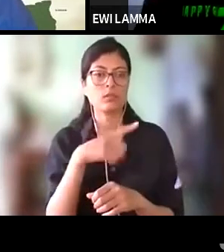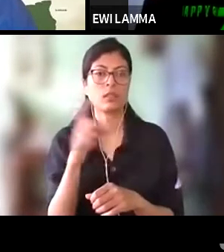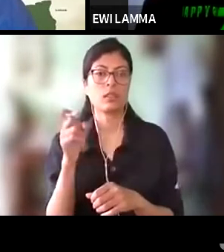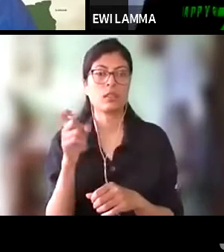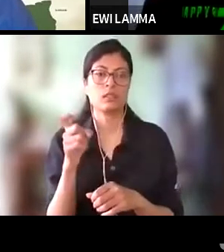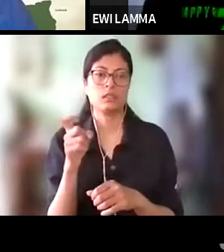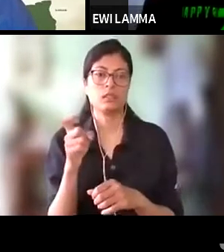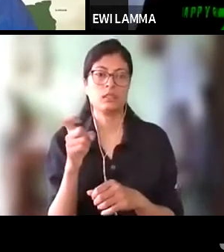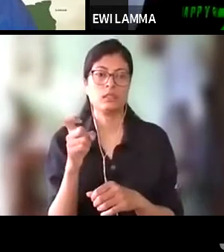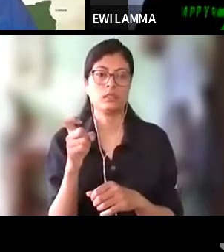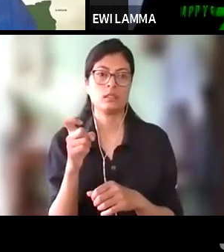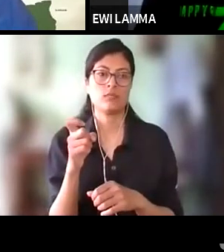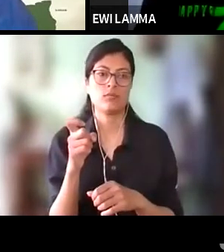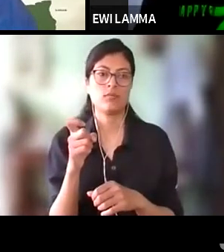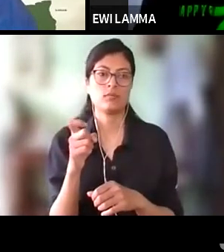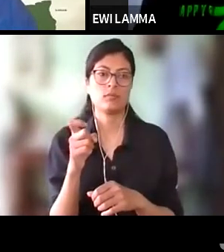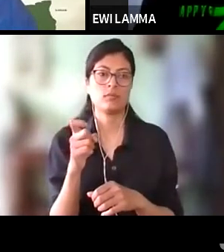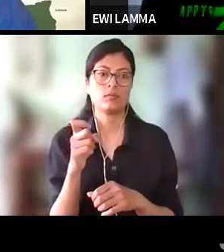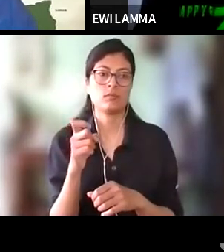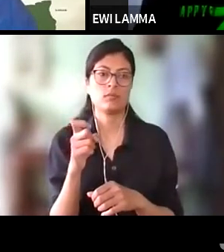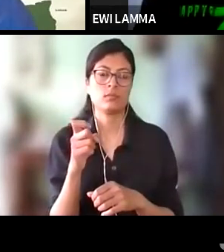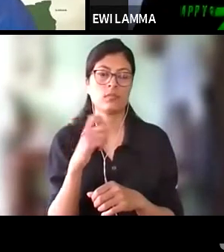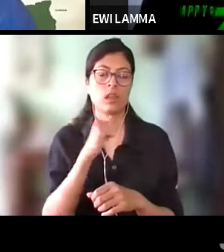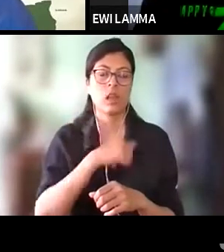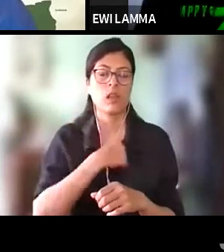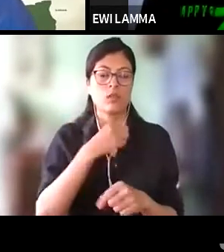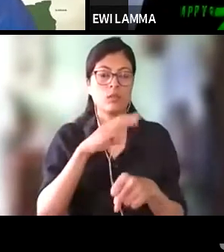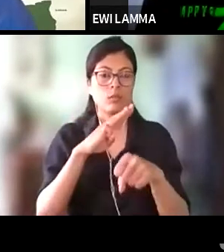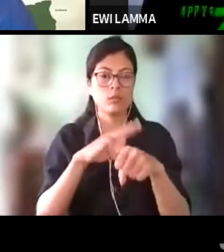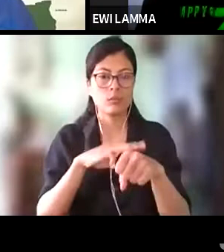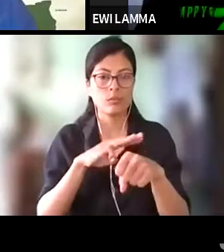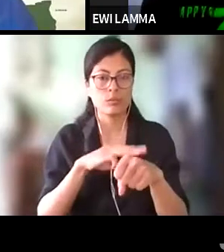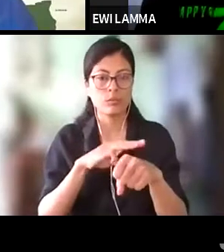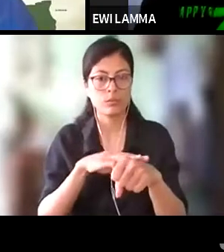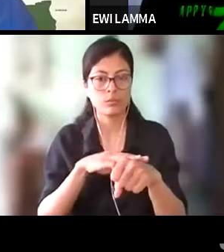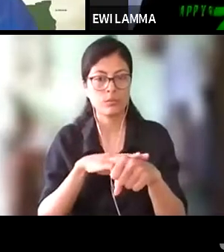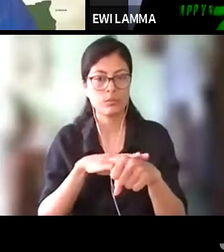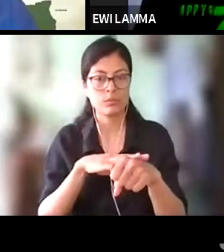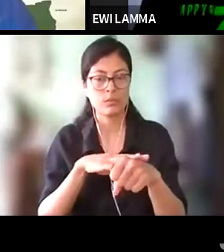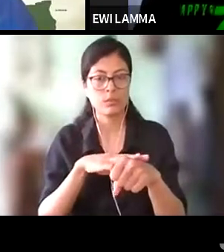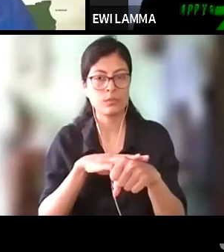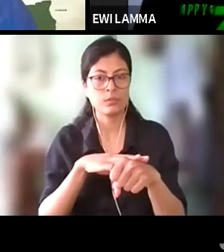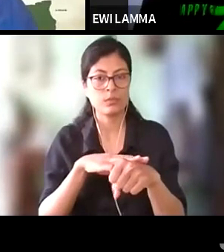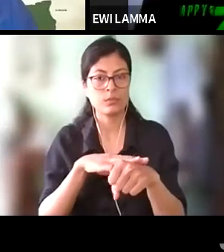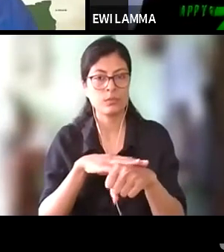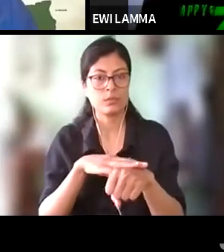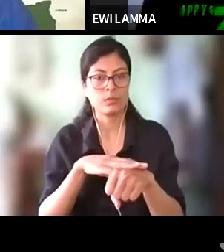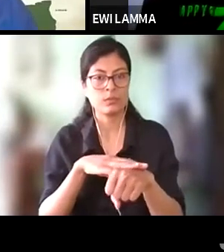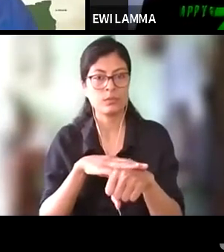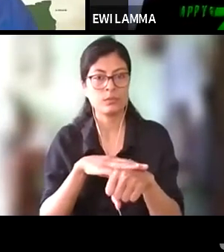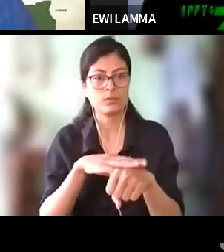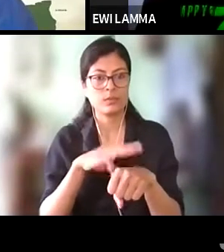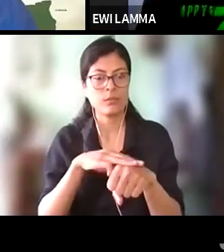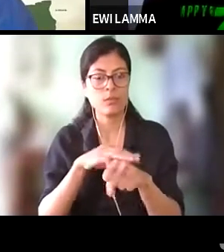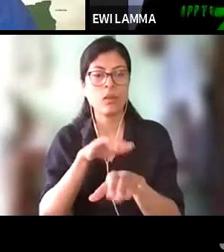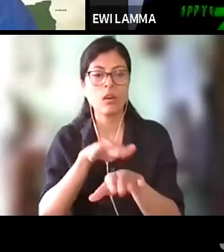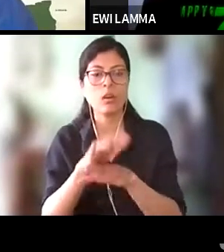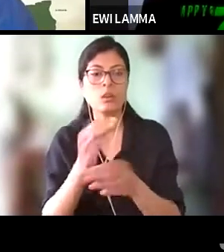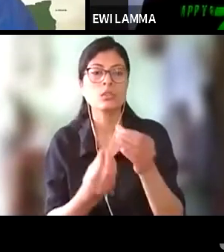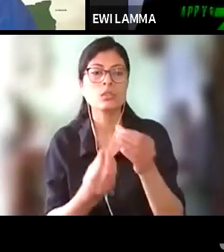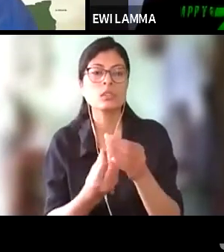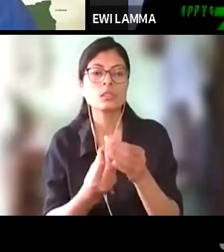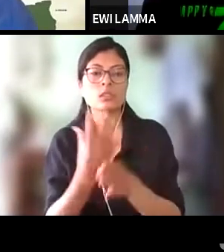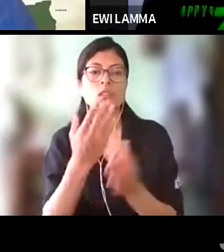how oftentimes persons can just be very selfish in their thoughts. And these are the persons in positions of power. So you can imagine what we have to deal with.